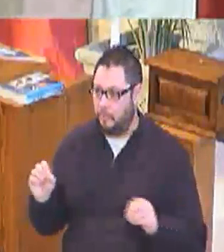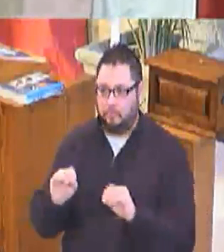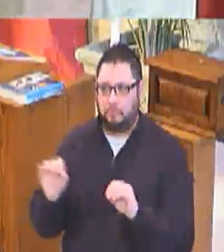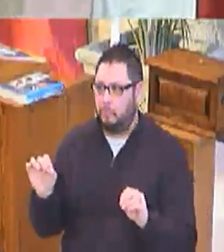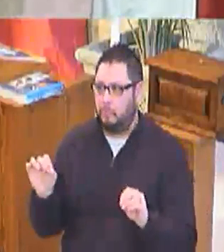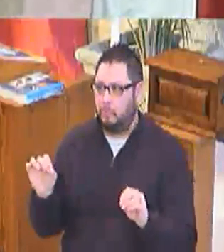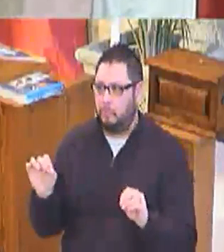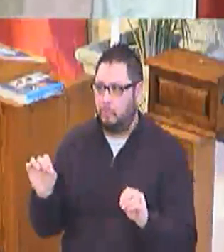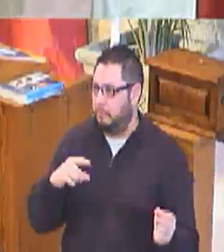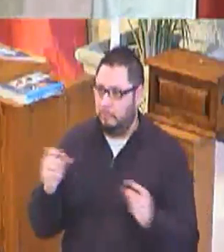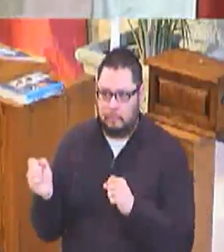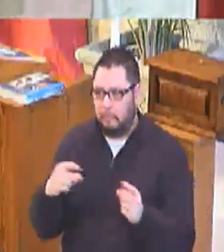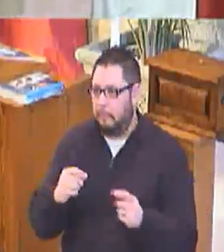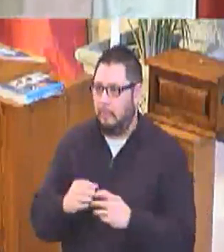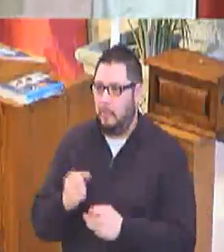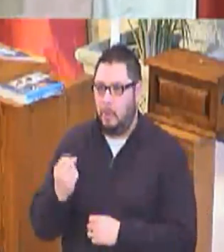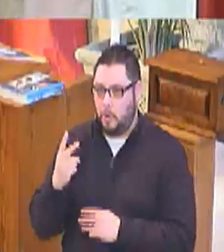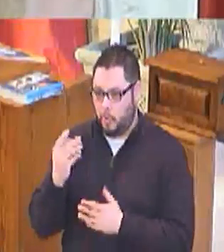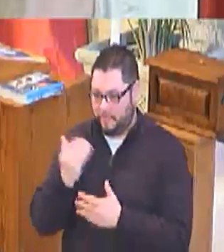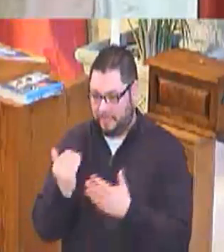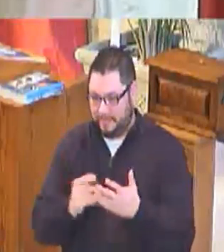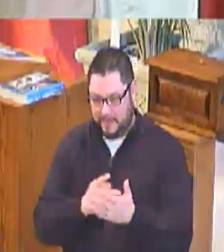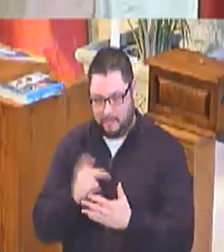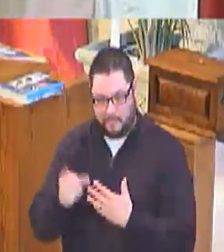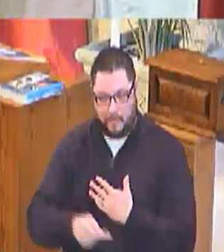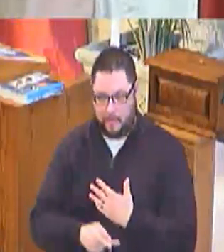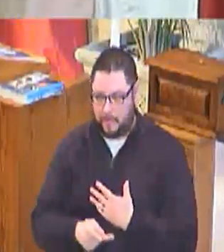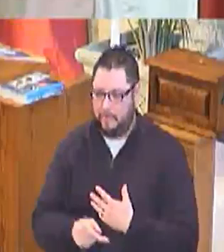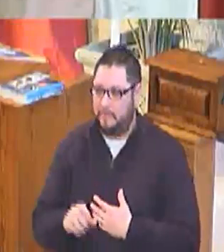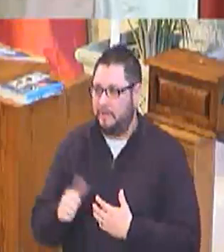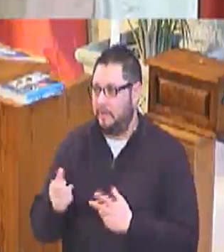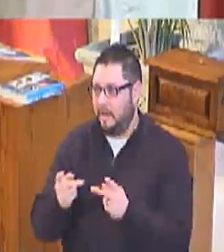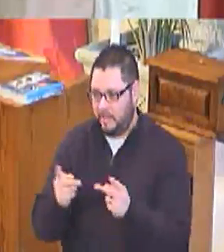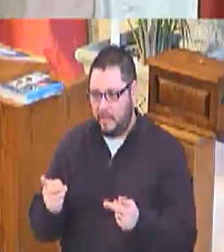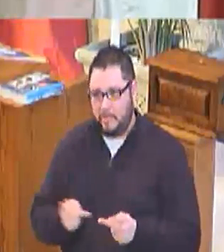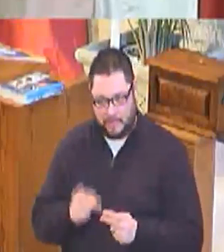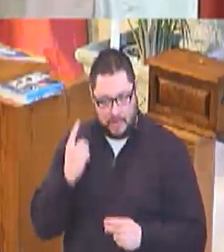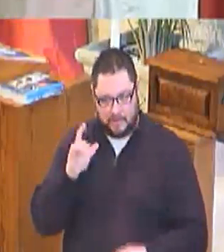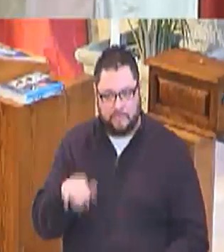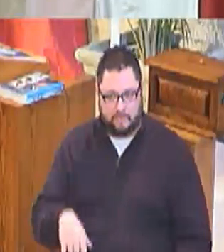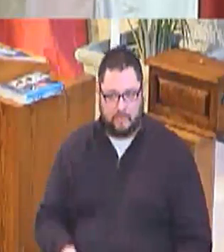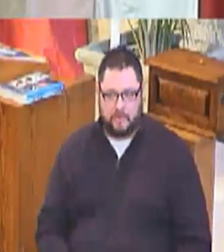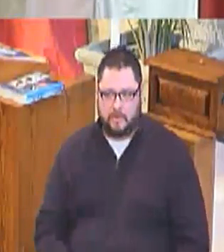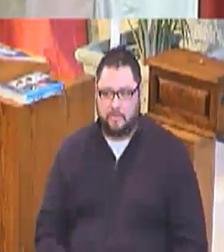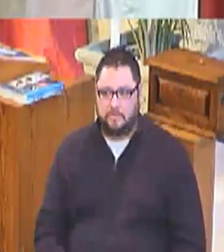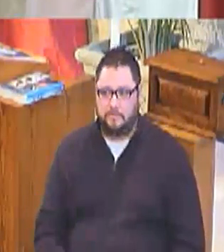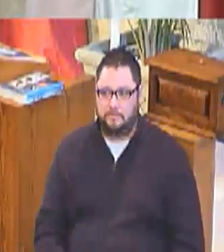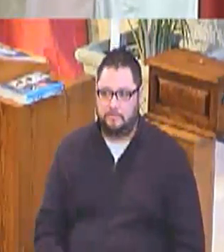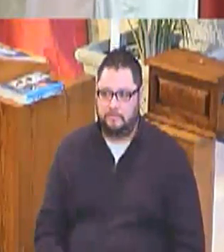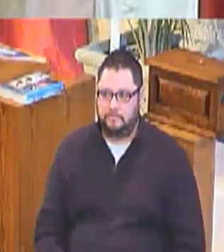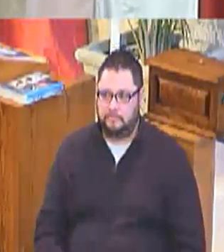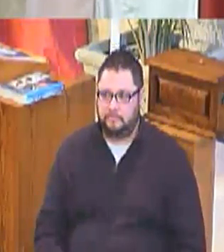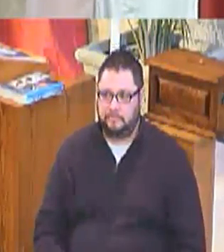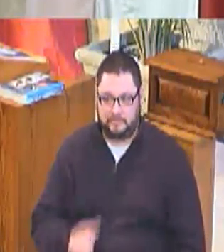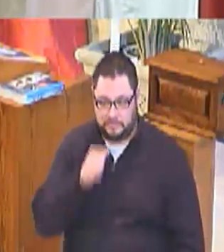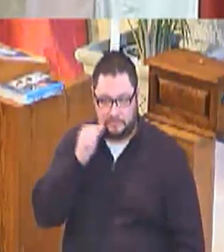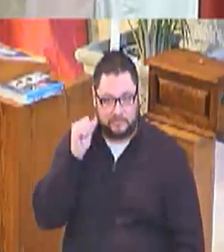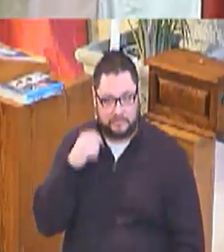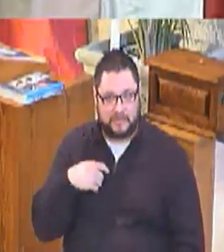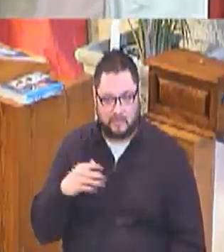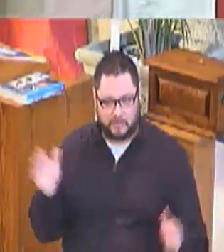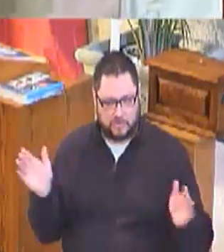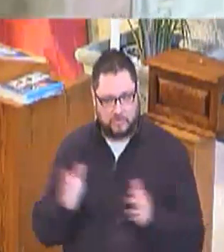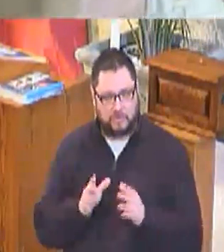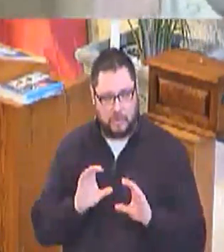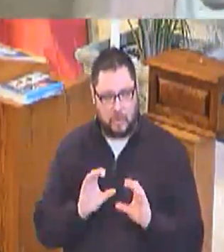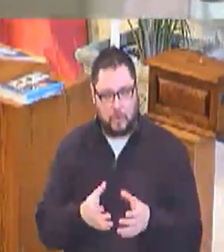crosstalk. A 12-step program for me is another place for that. Yesterday, I was in a small group,